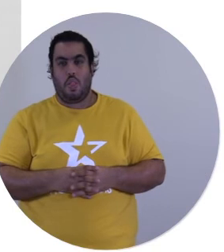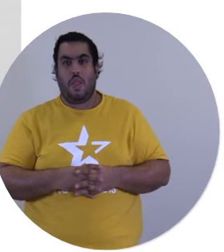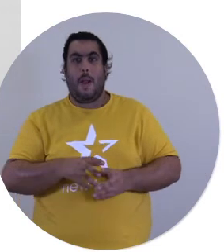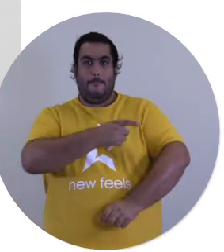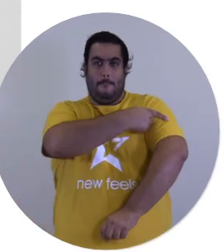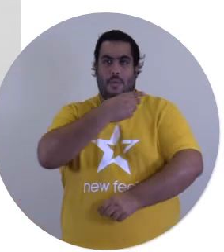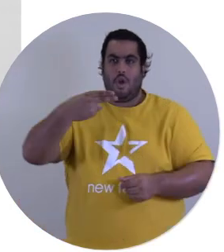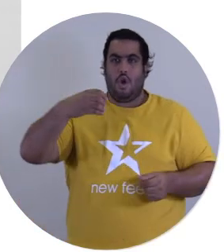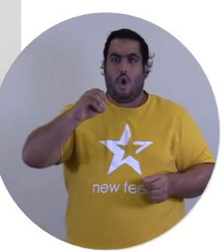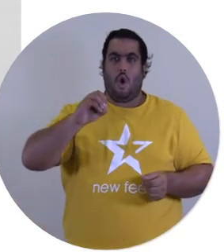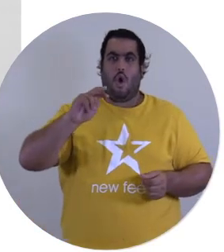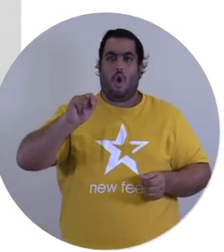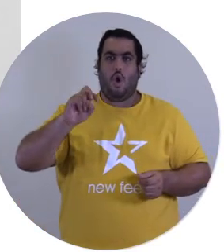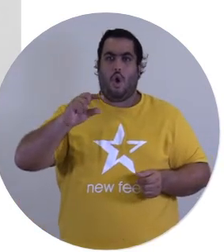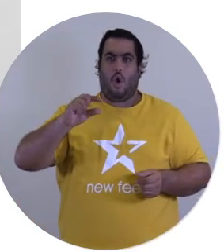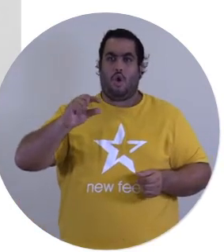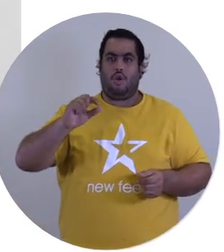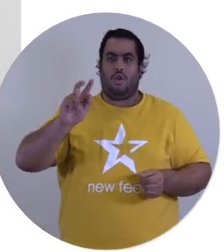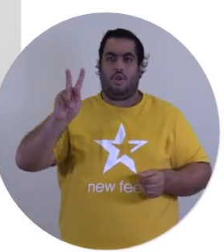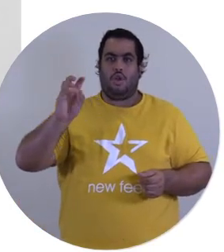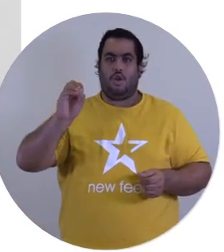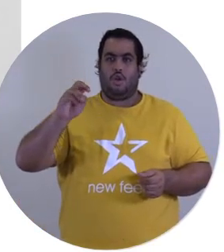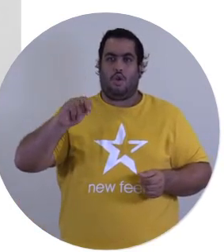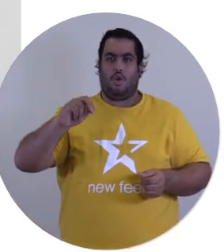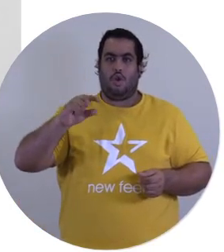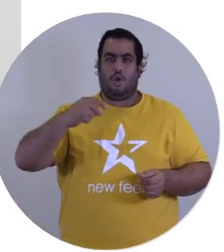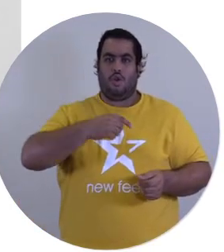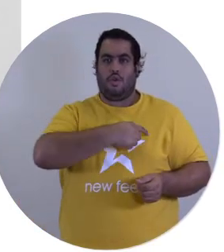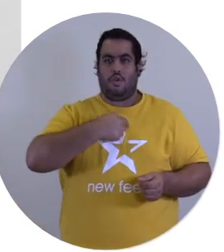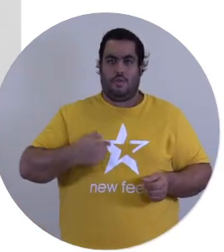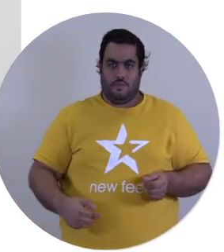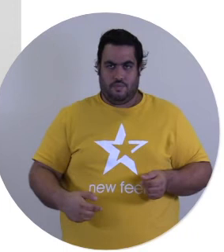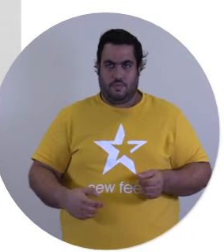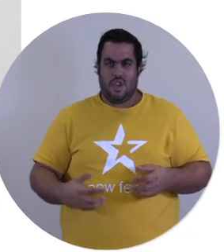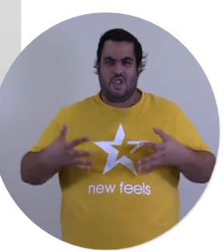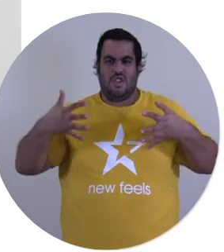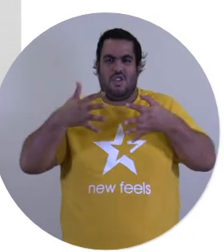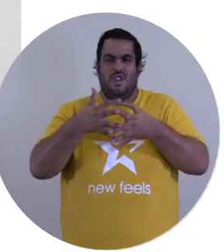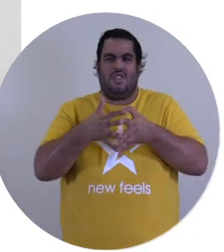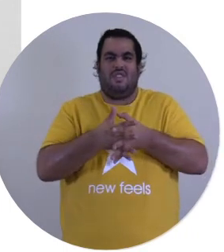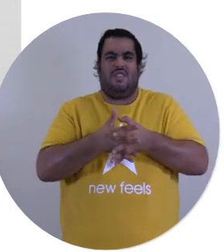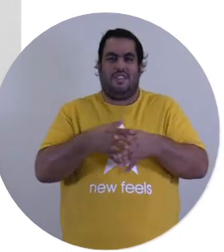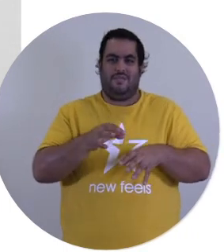example, Hong Kong is one of the most densely populated countries.